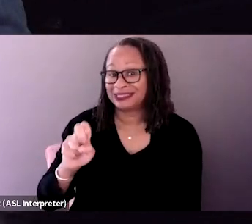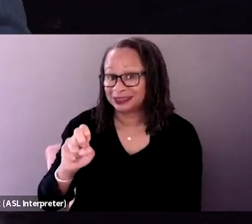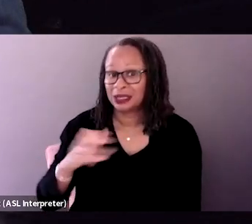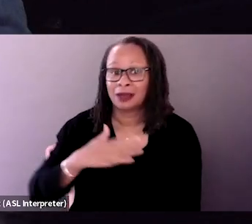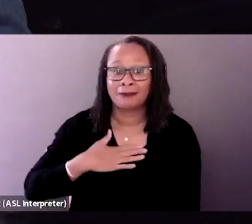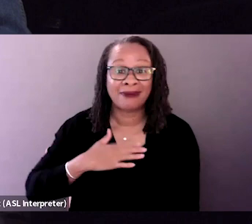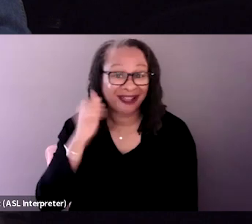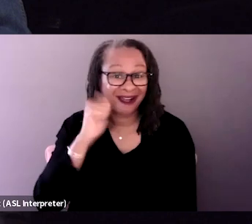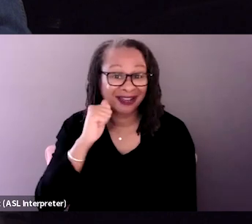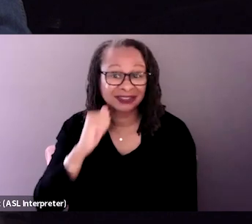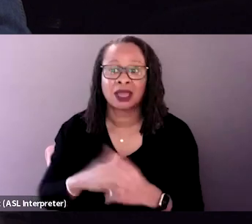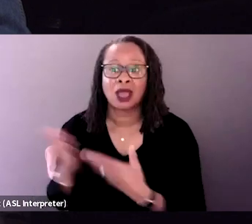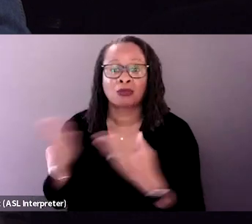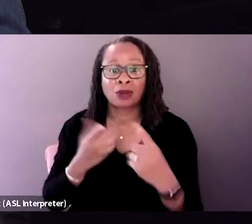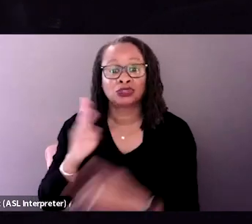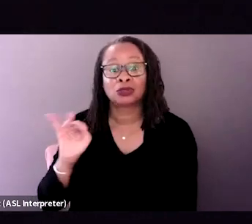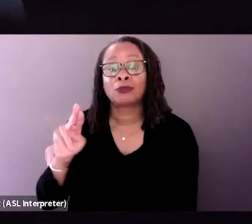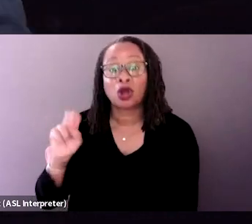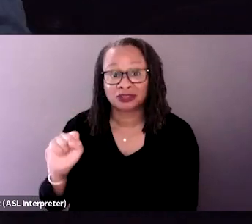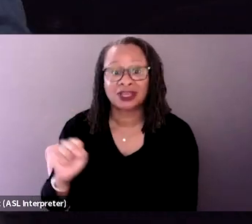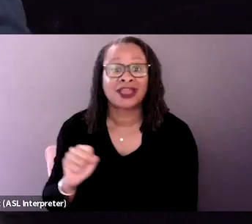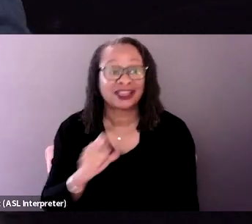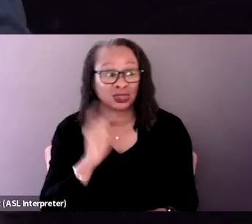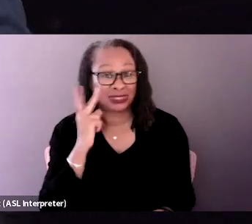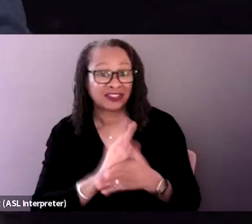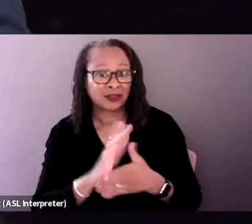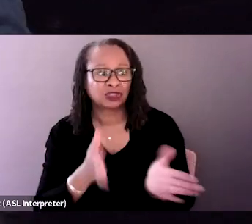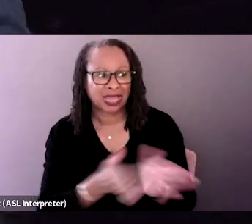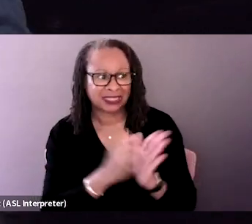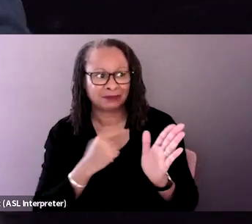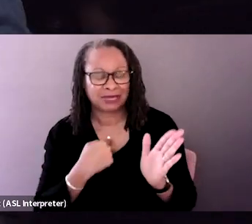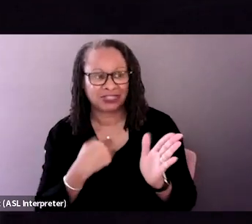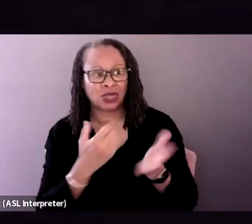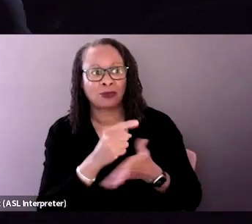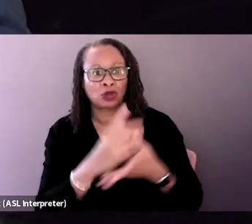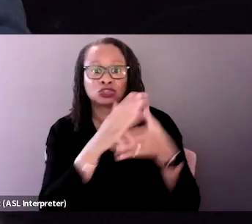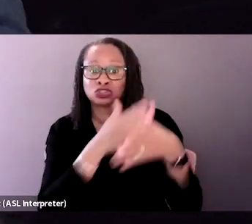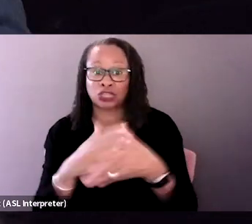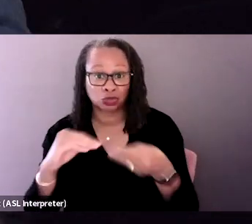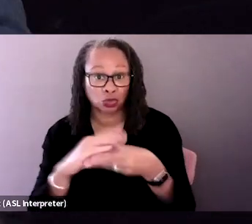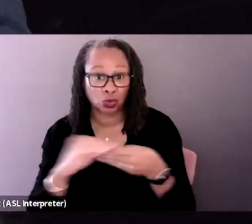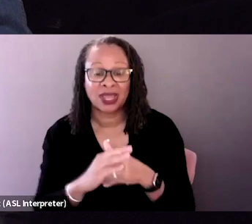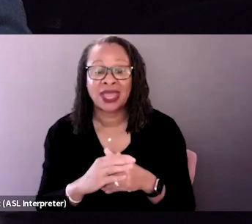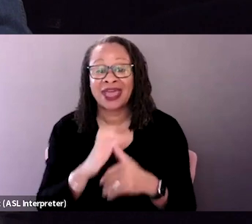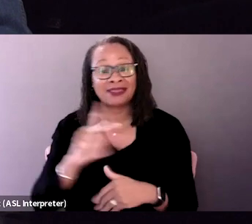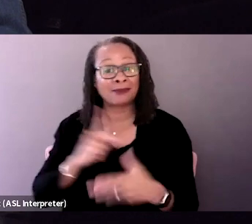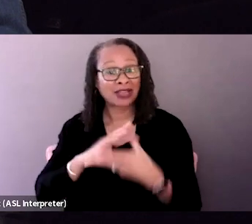the barns, and you see it in the film. She asks me to help her tell the story, and the backstory on that is that